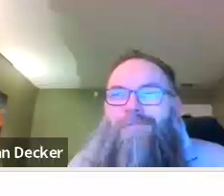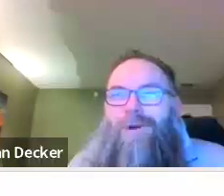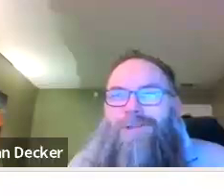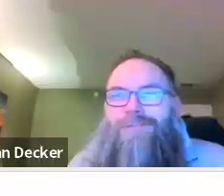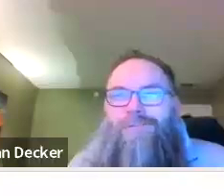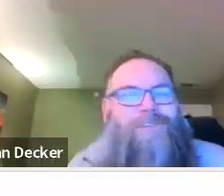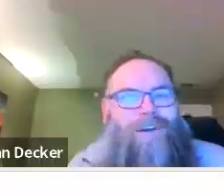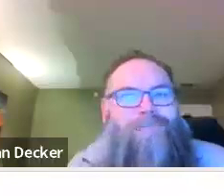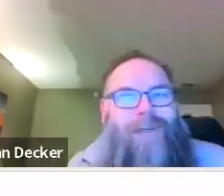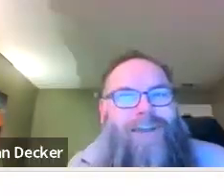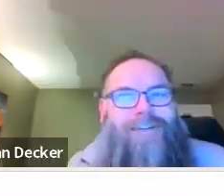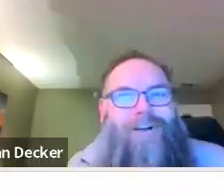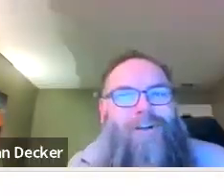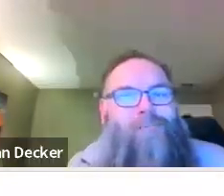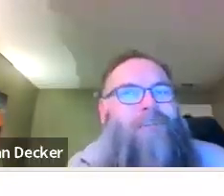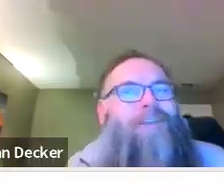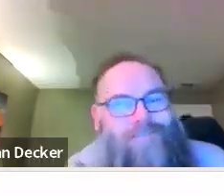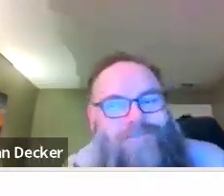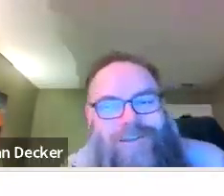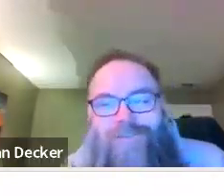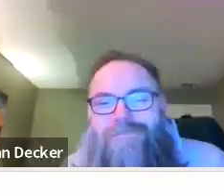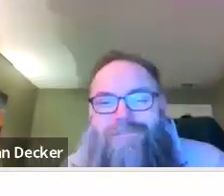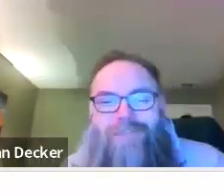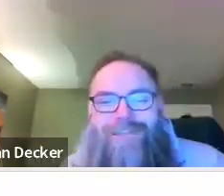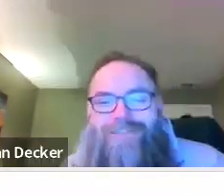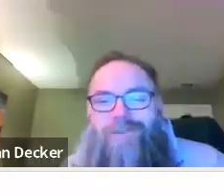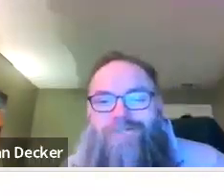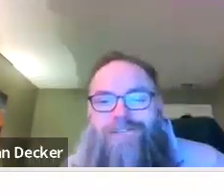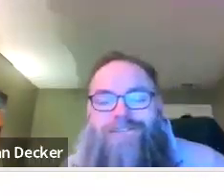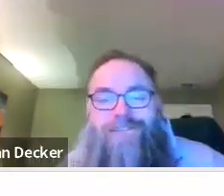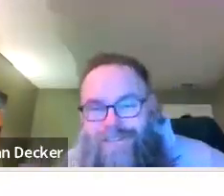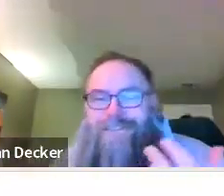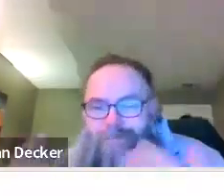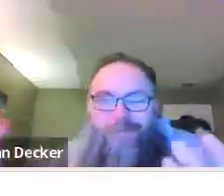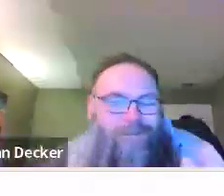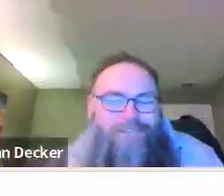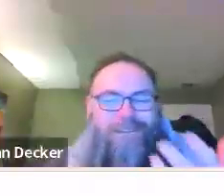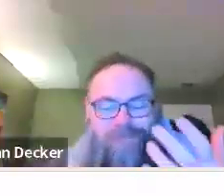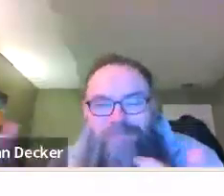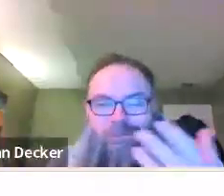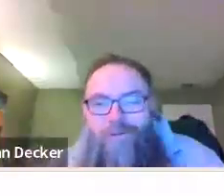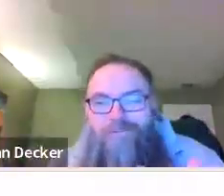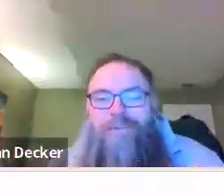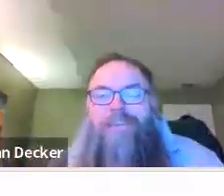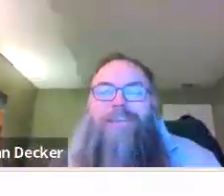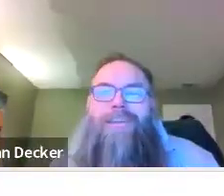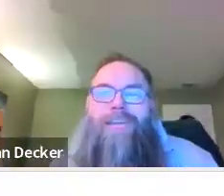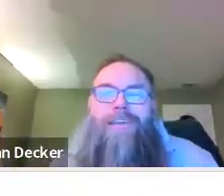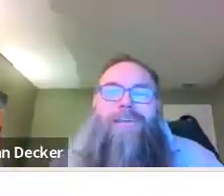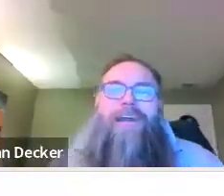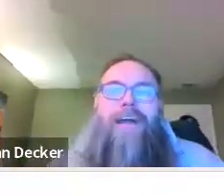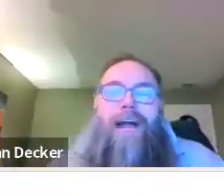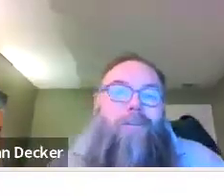the quality of work done by our providers when it comes to expanding these opportunities, because that's really what it is, right? It's really you all doing